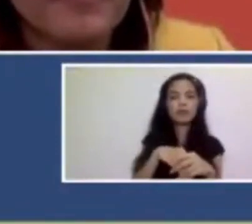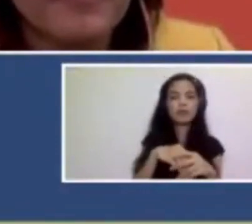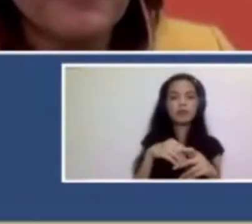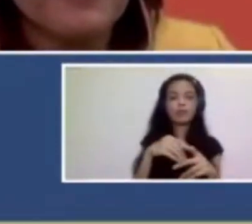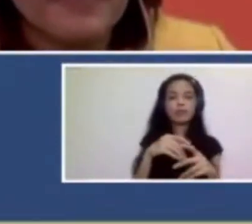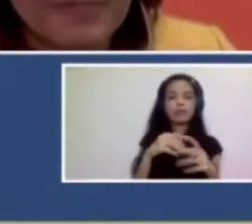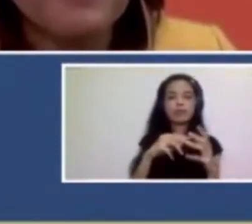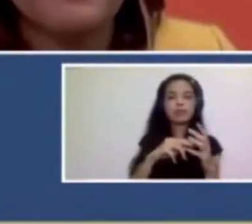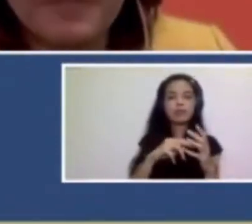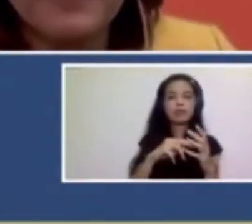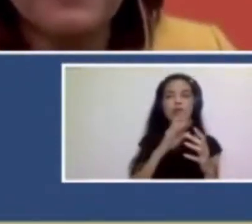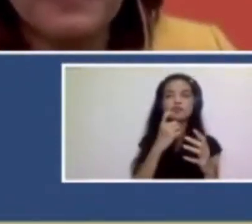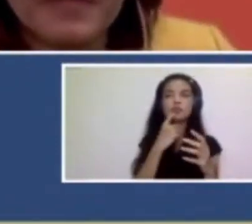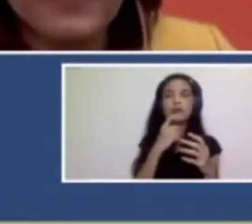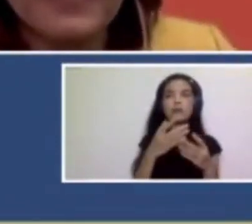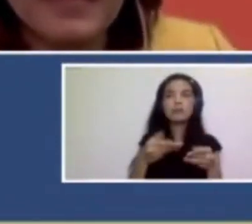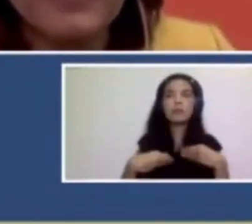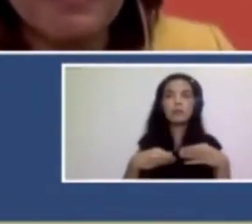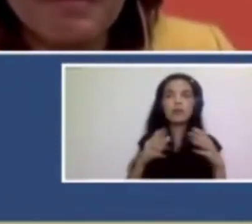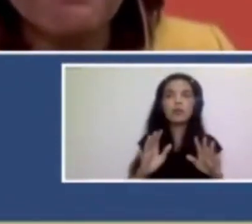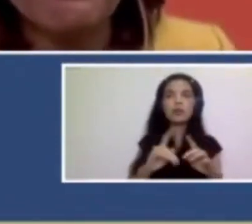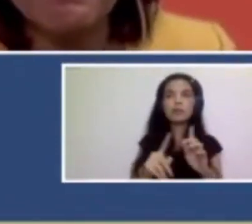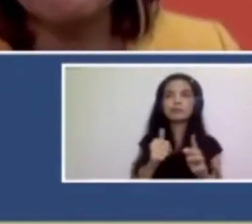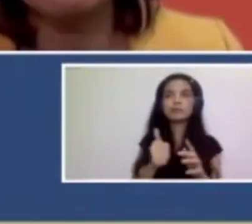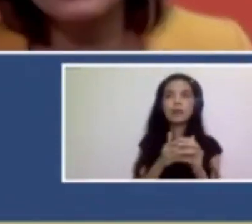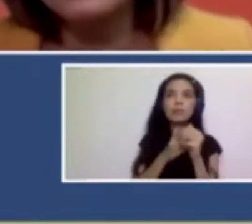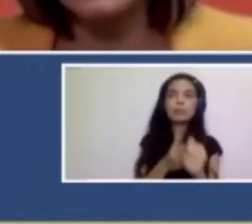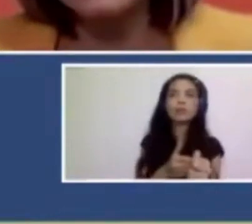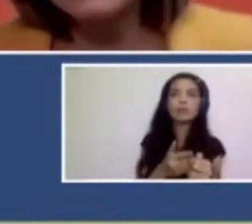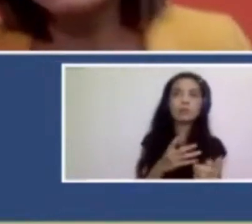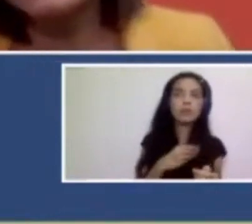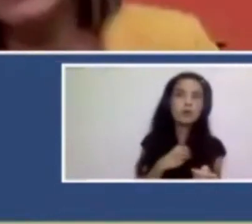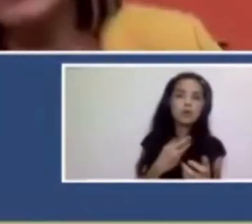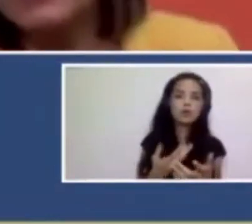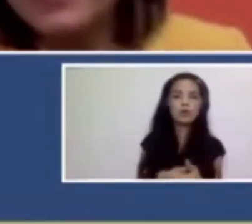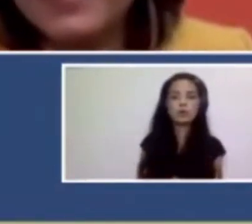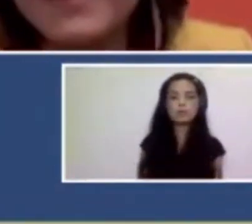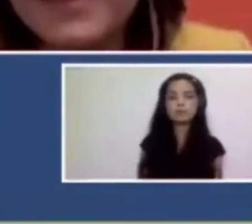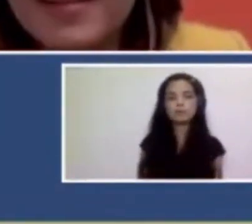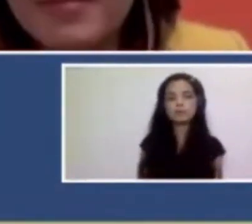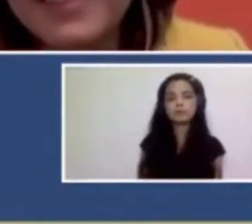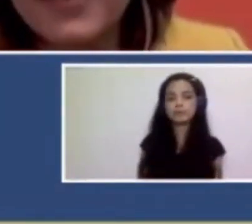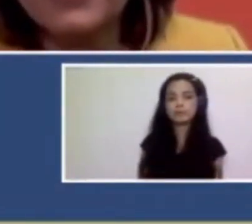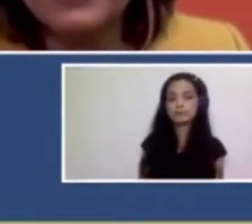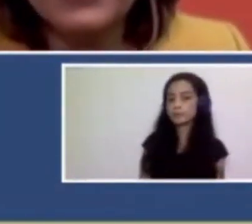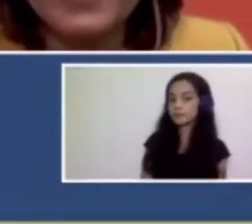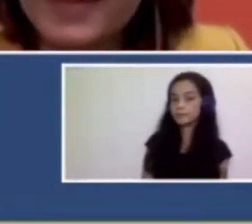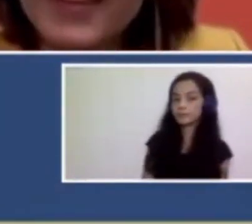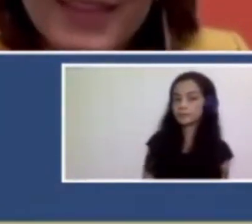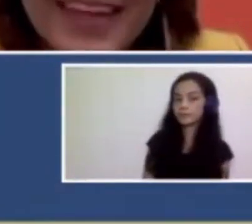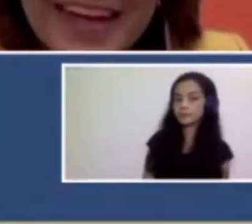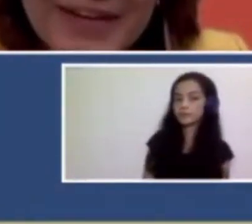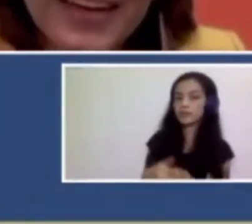their own communities and societies? Please. That's a big, it's a great question, and I don't think